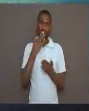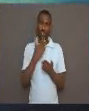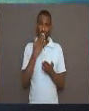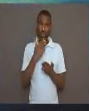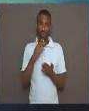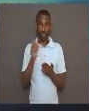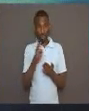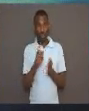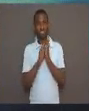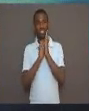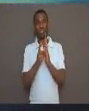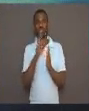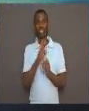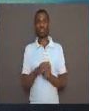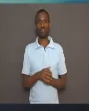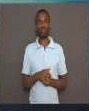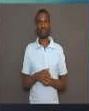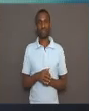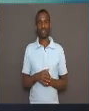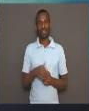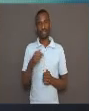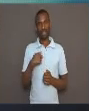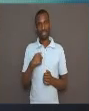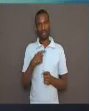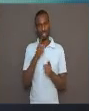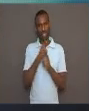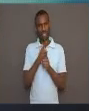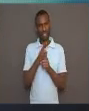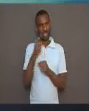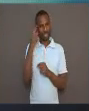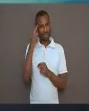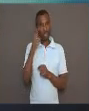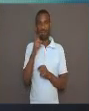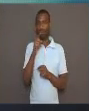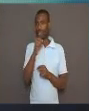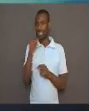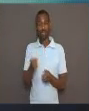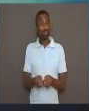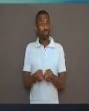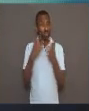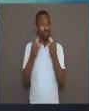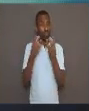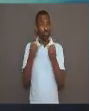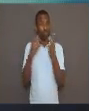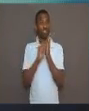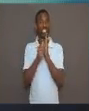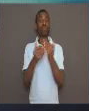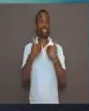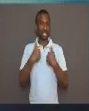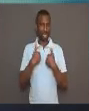These are all great examples, and I am sure that you thought of many